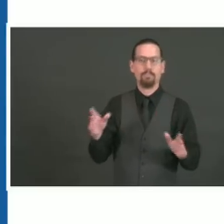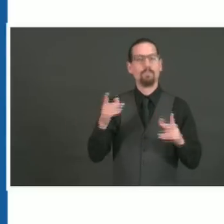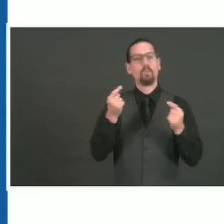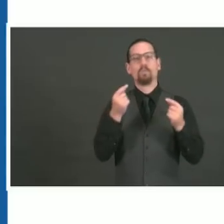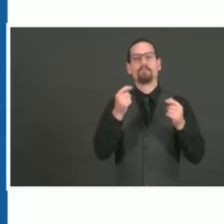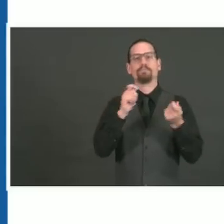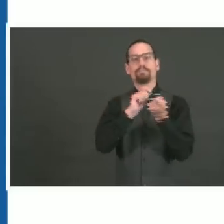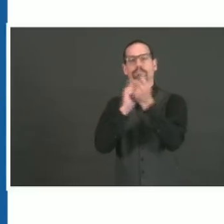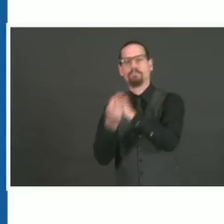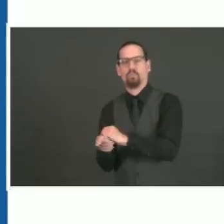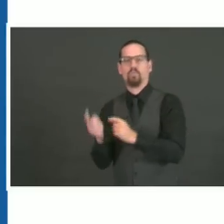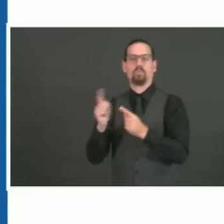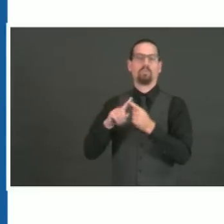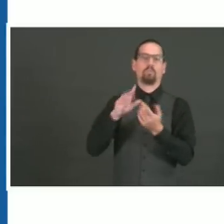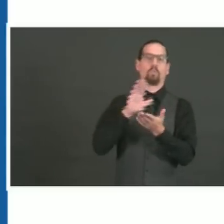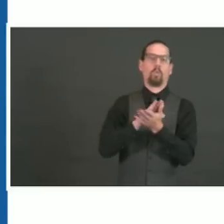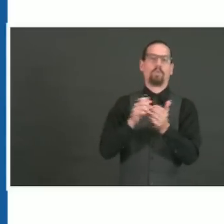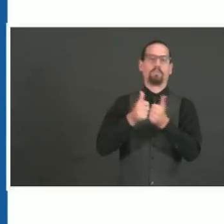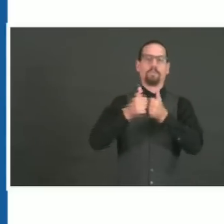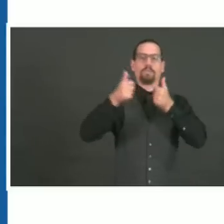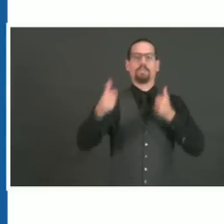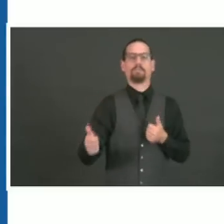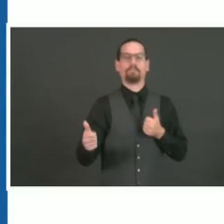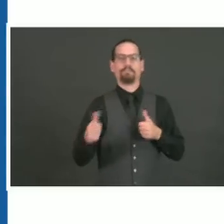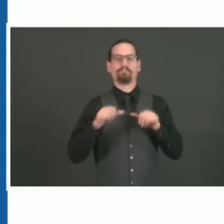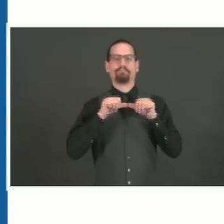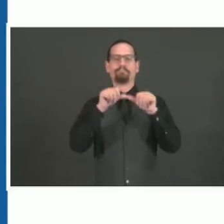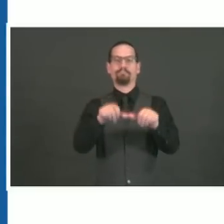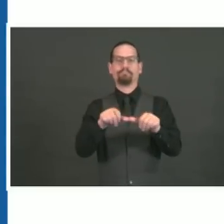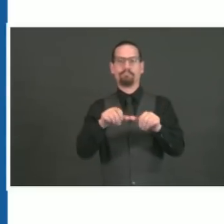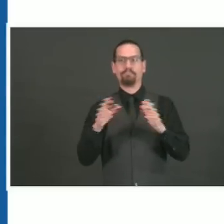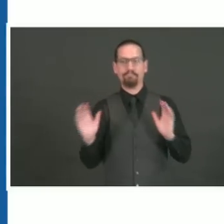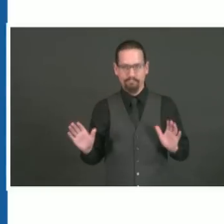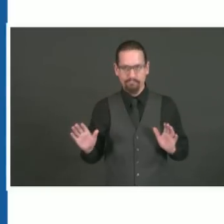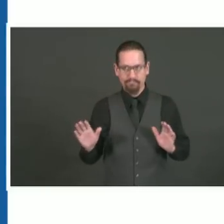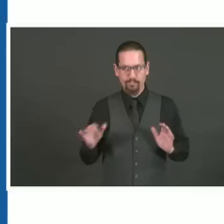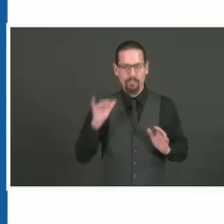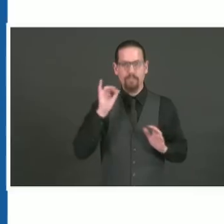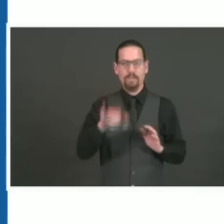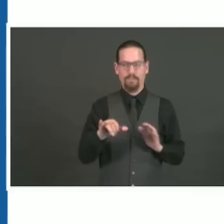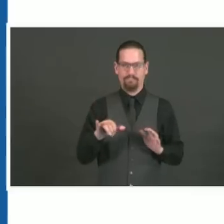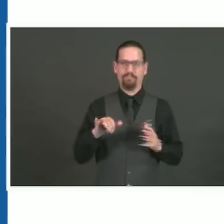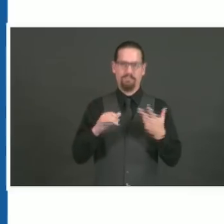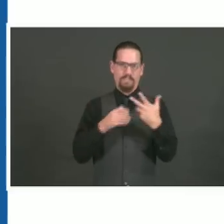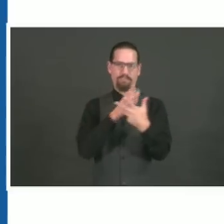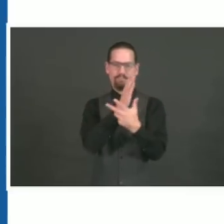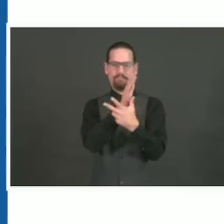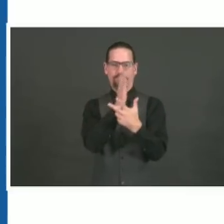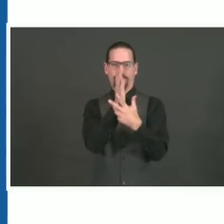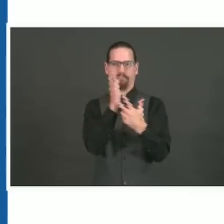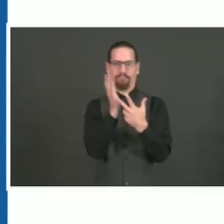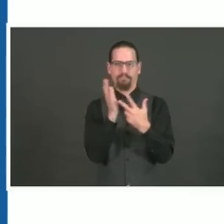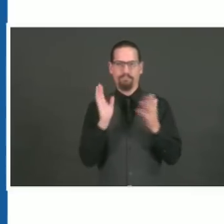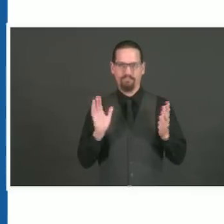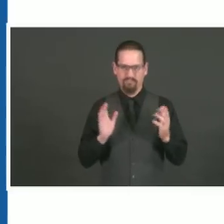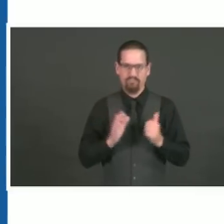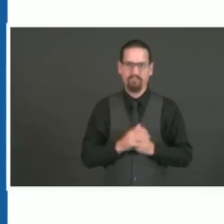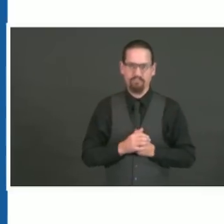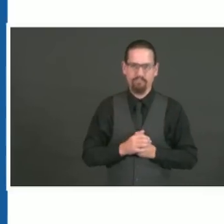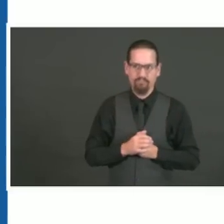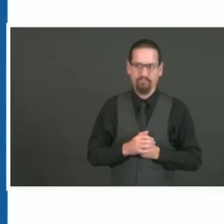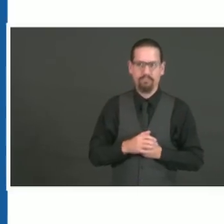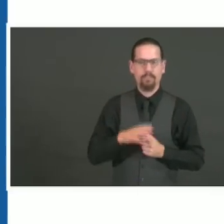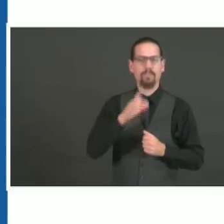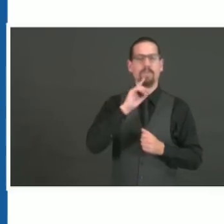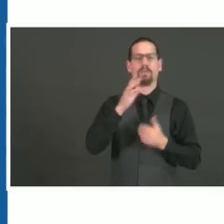to 100% distance learning. In every situation, we're prepared to have a team at the Department